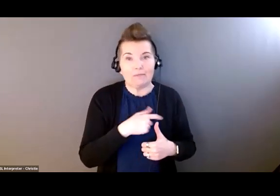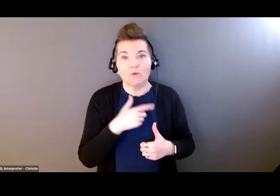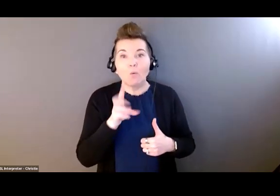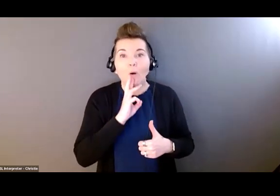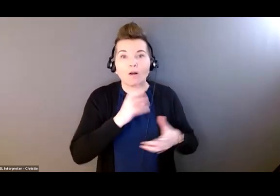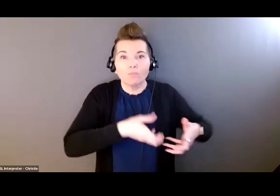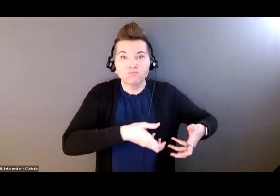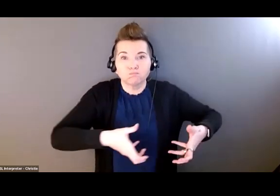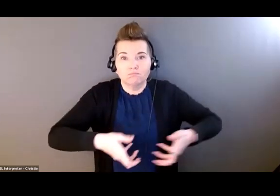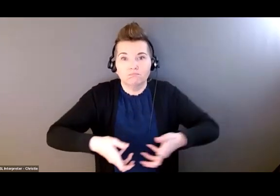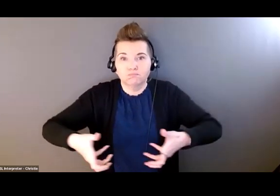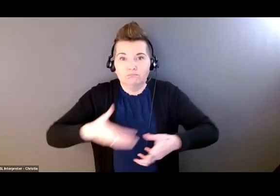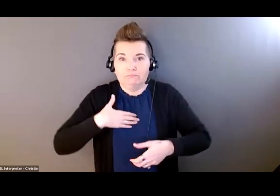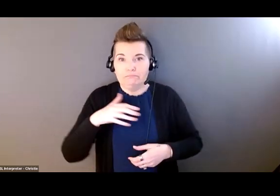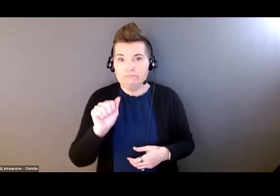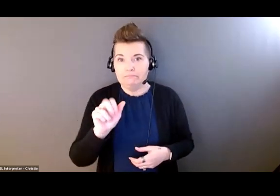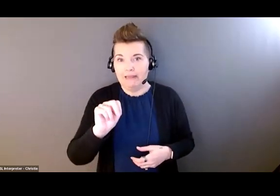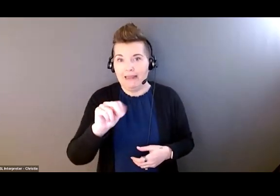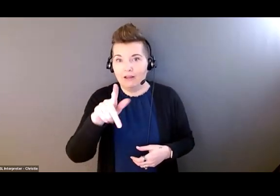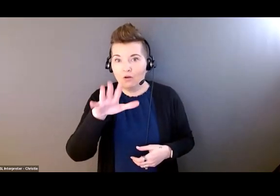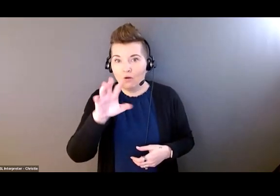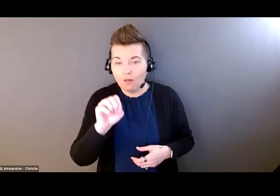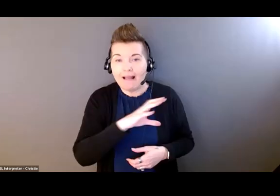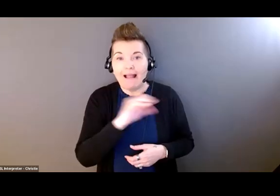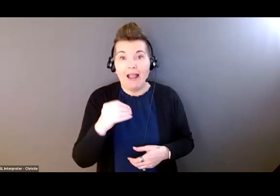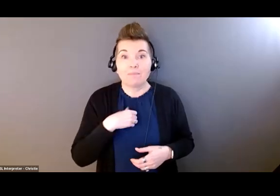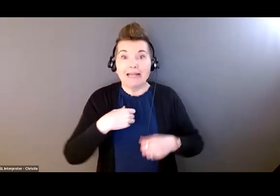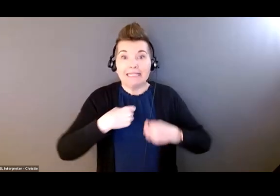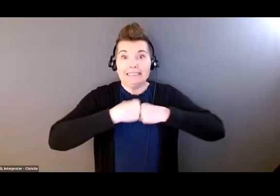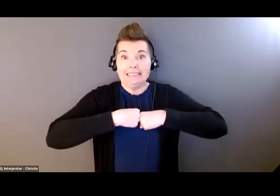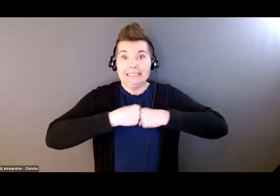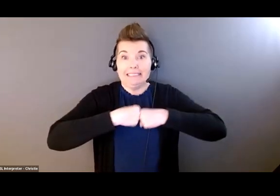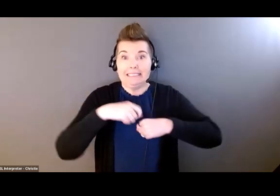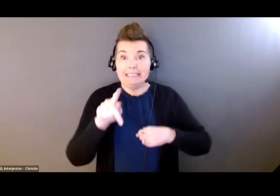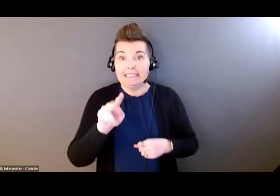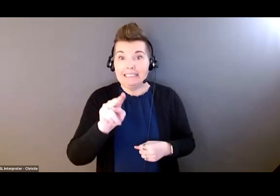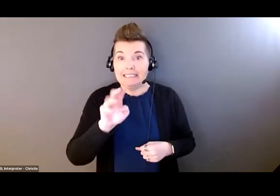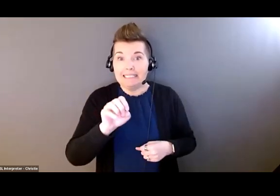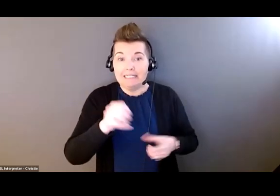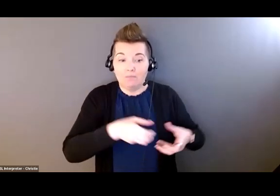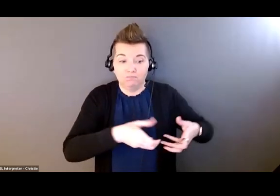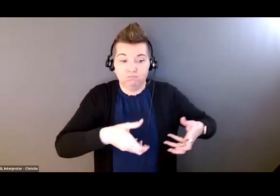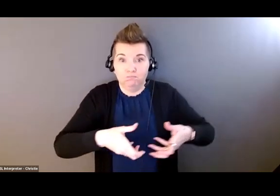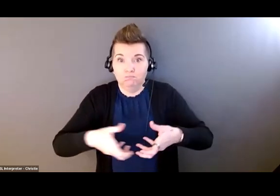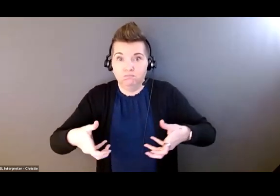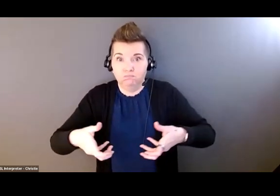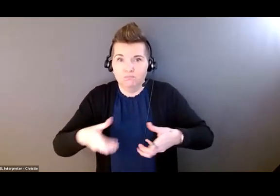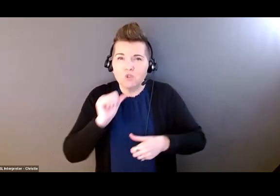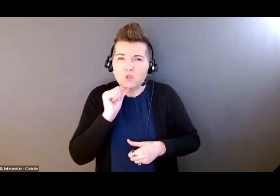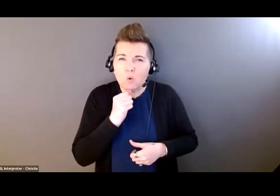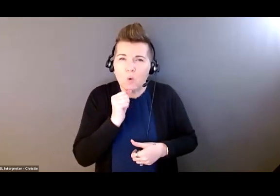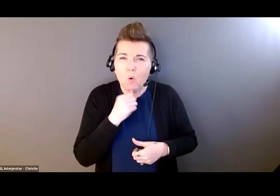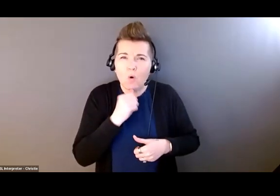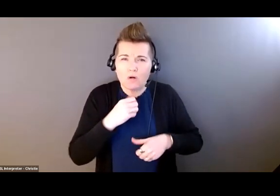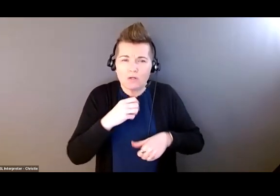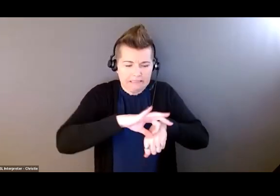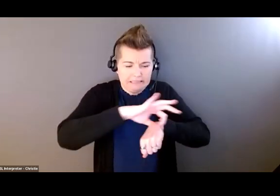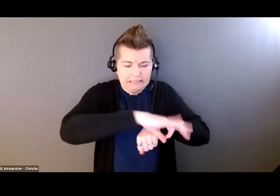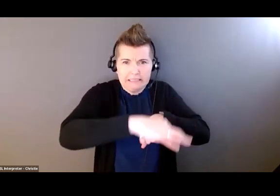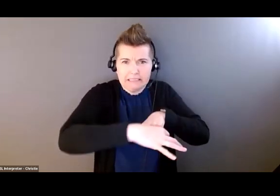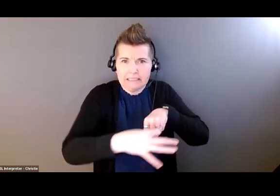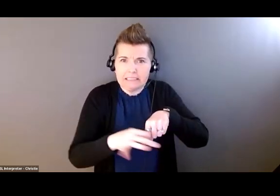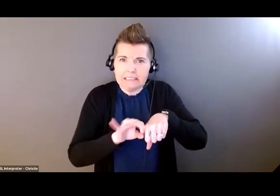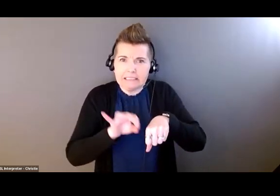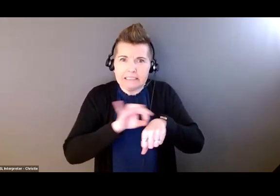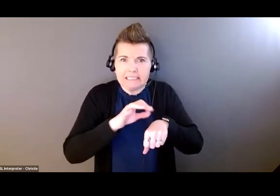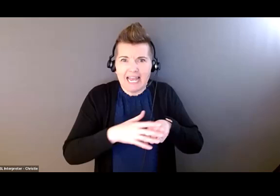about. I'm a diabetic, and I also had water retention real bad in my feet and legs with lots of edema. My knees were really big and the fluid